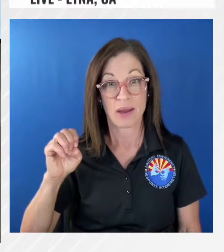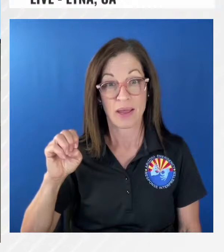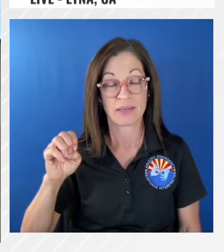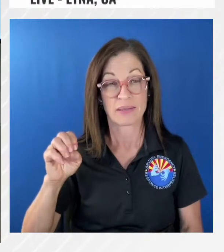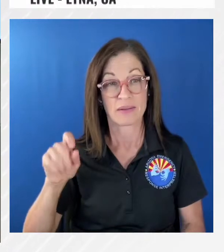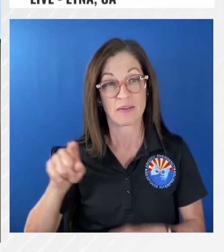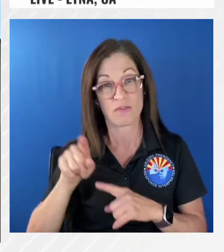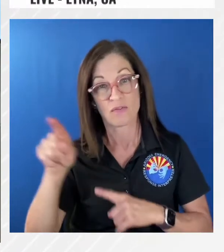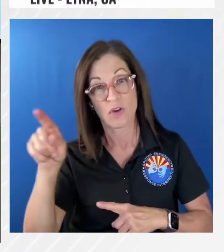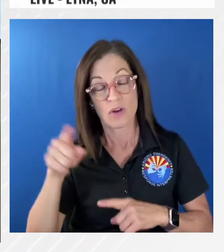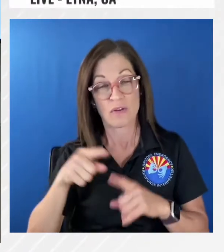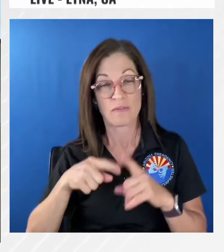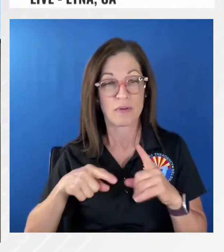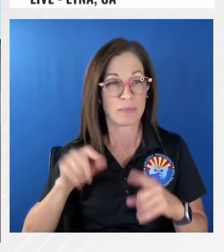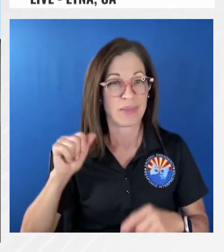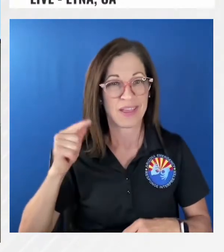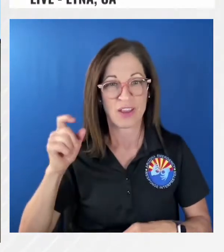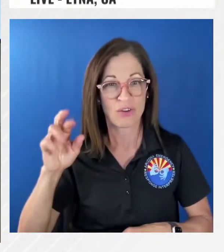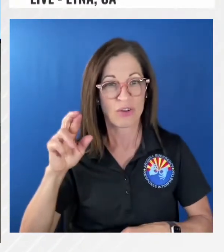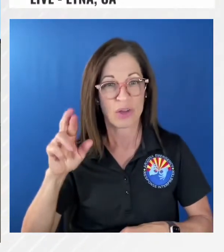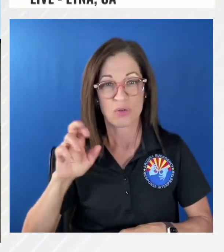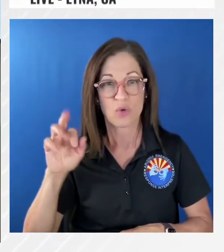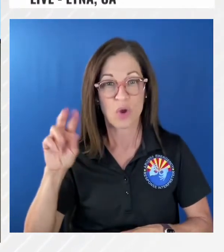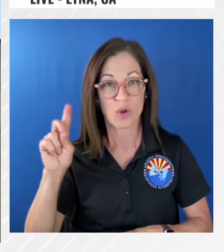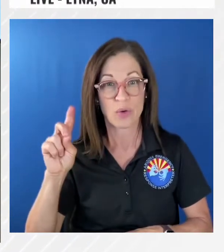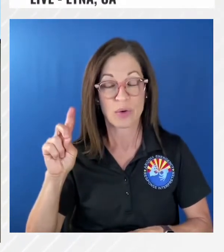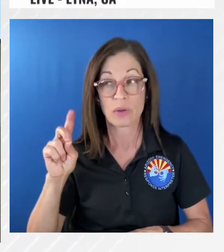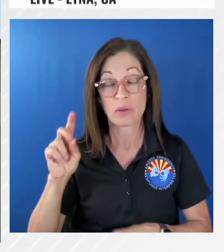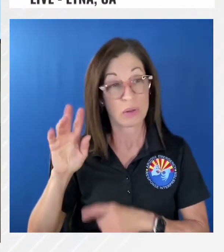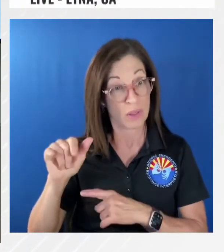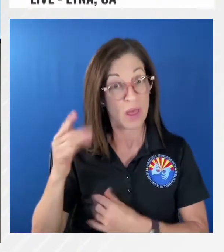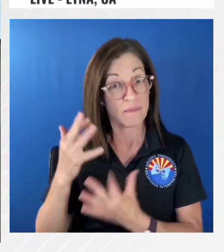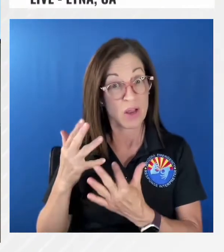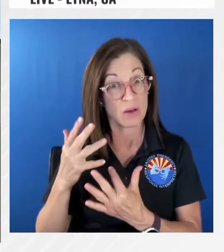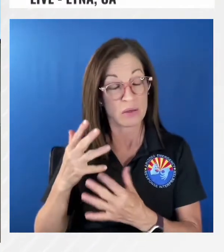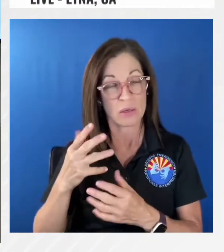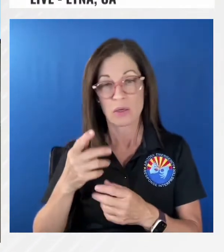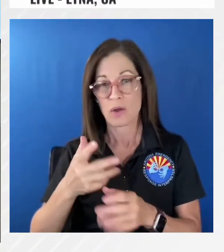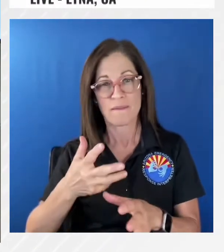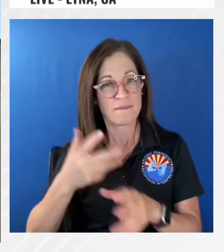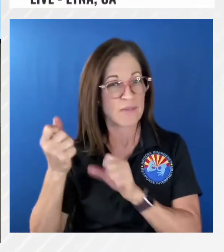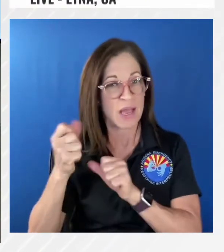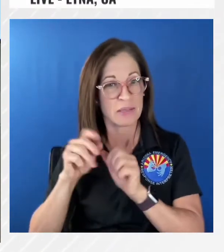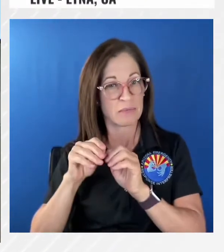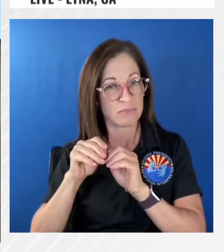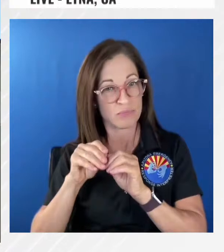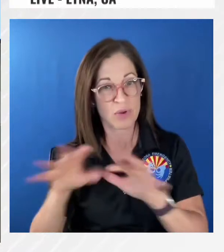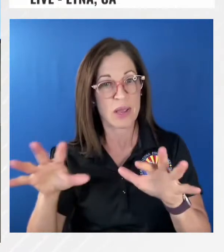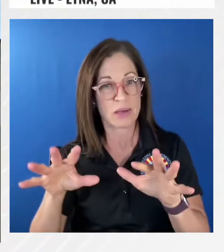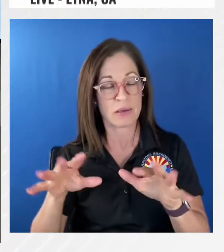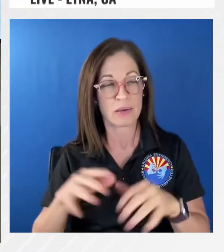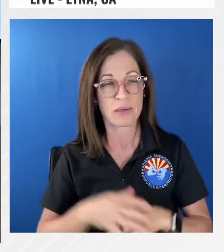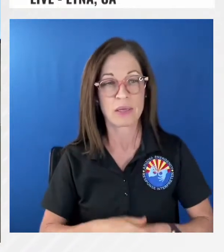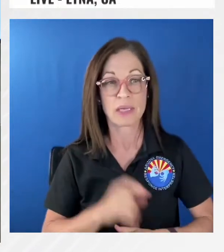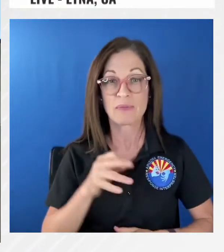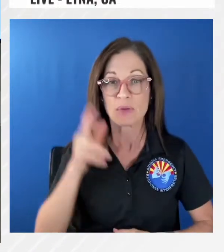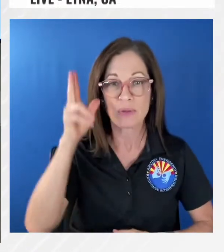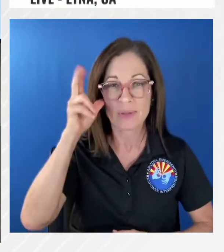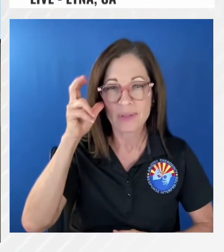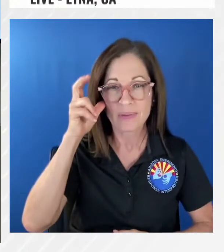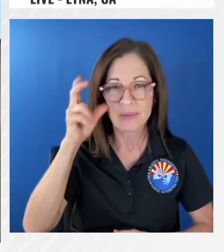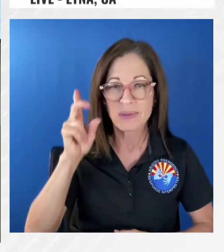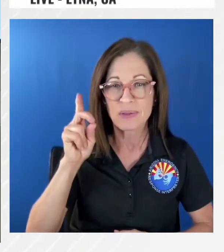of Ager Road. So that was a fire. It was quick spreading. When you listen to the dispatch, it